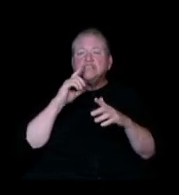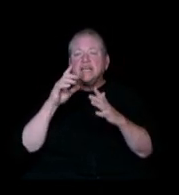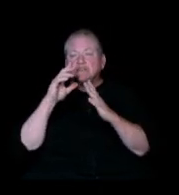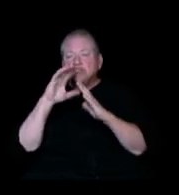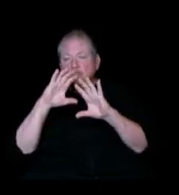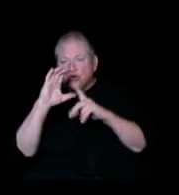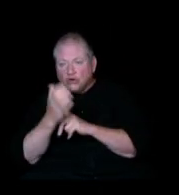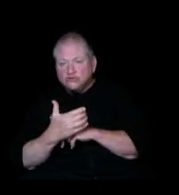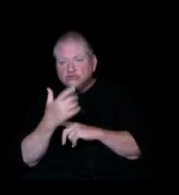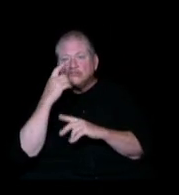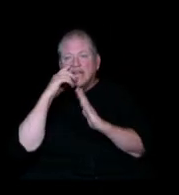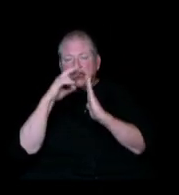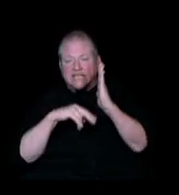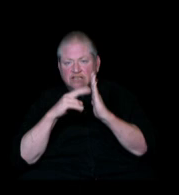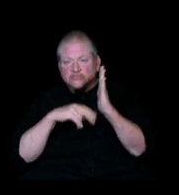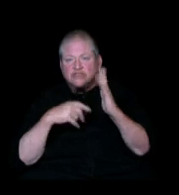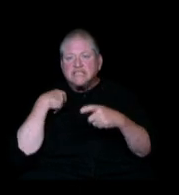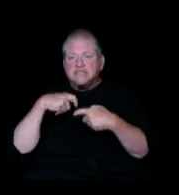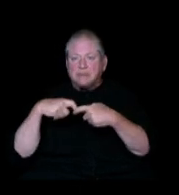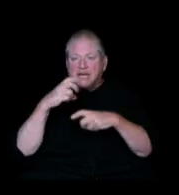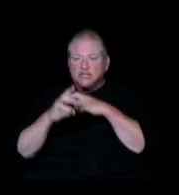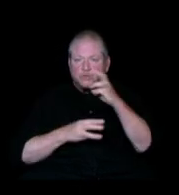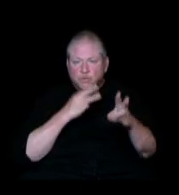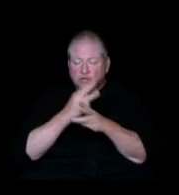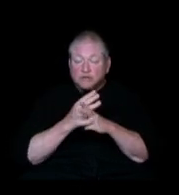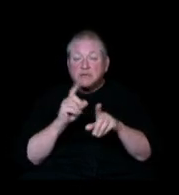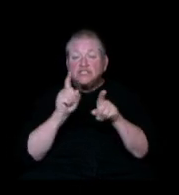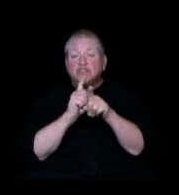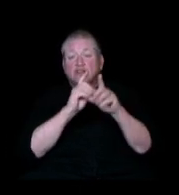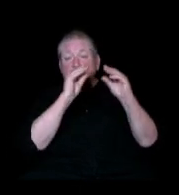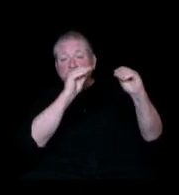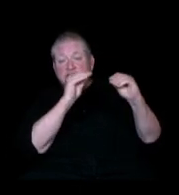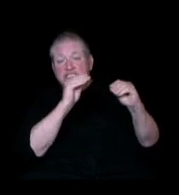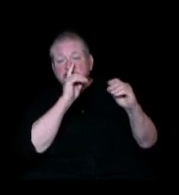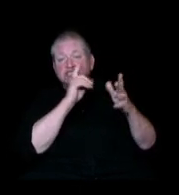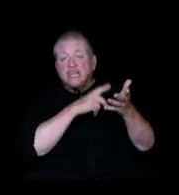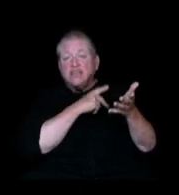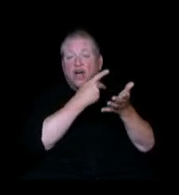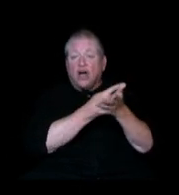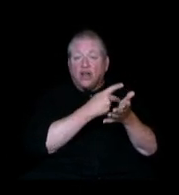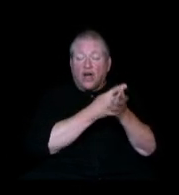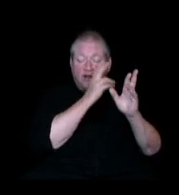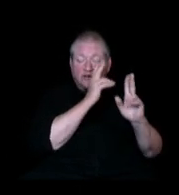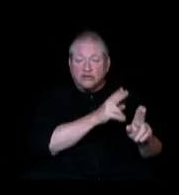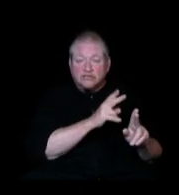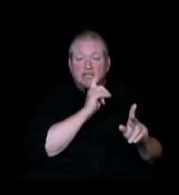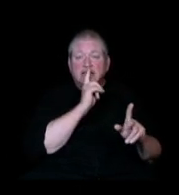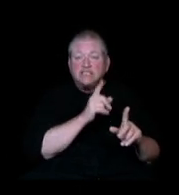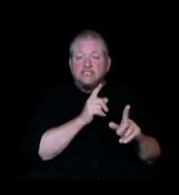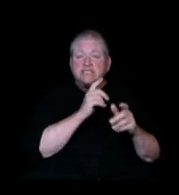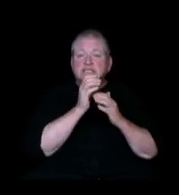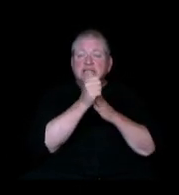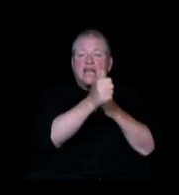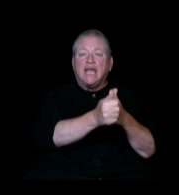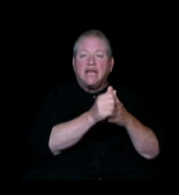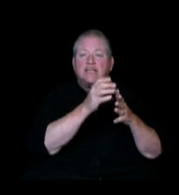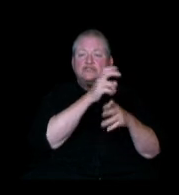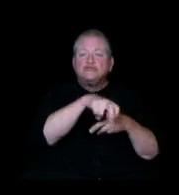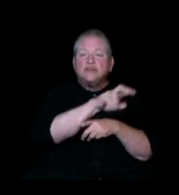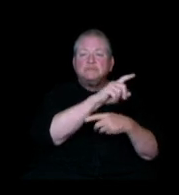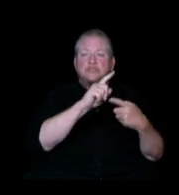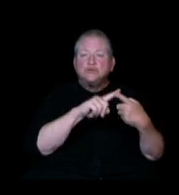culture in the Spanish-speaking world, but she also teaches in the honors program and has led study abroad programs in Guatemala and